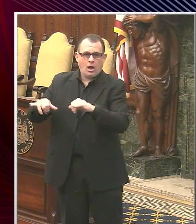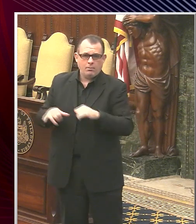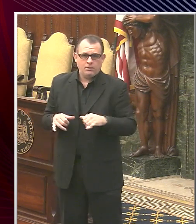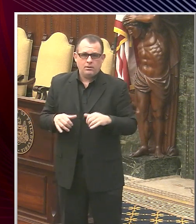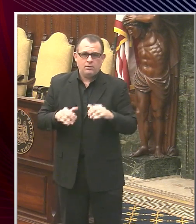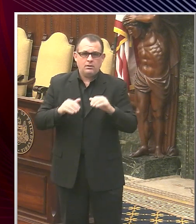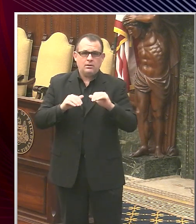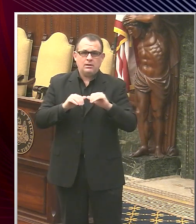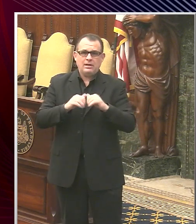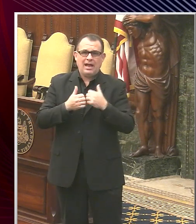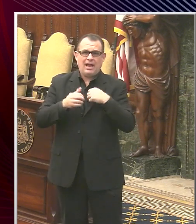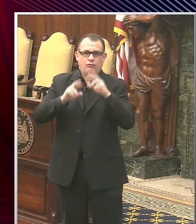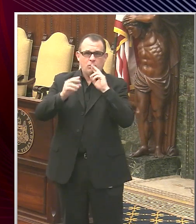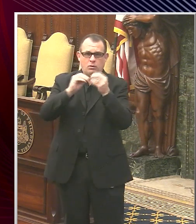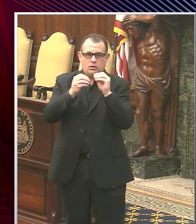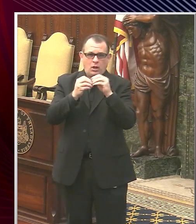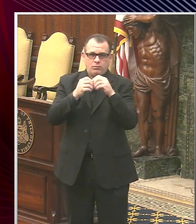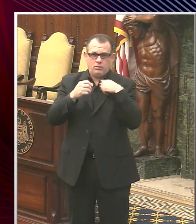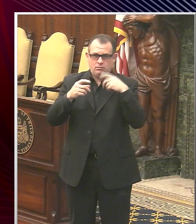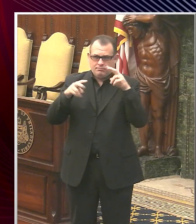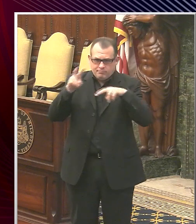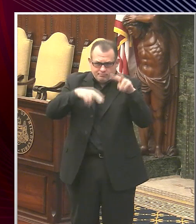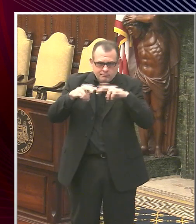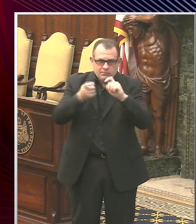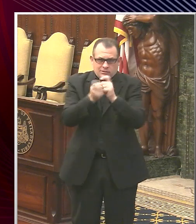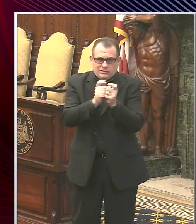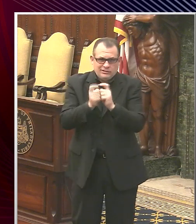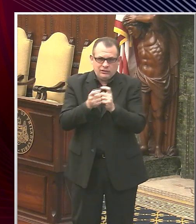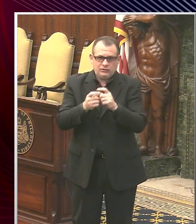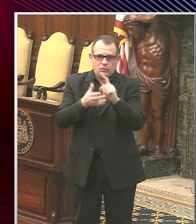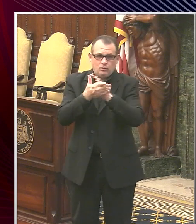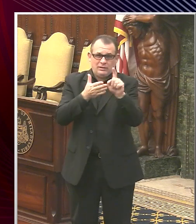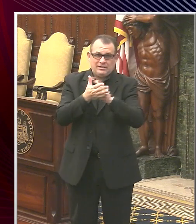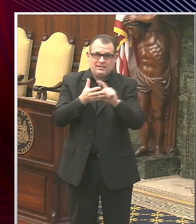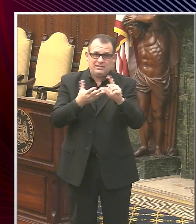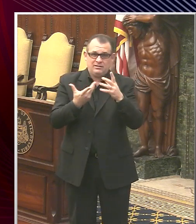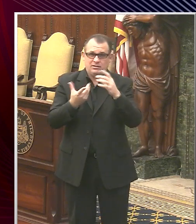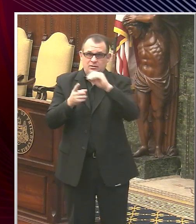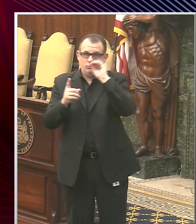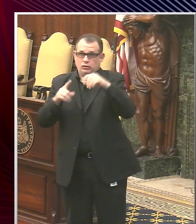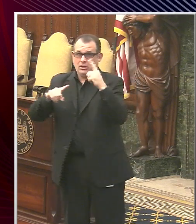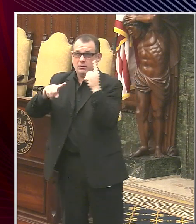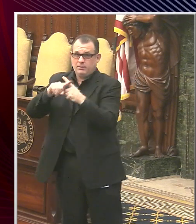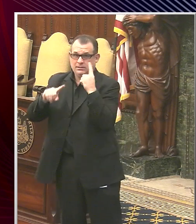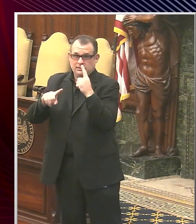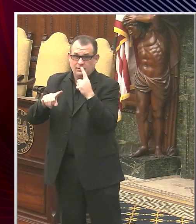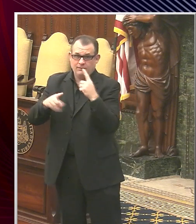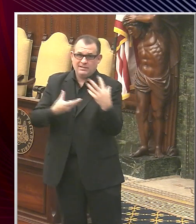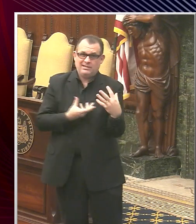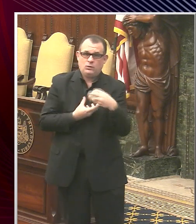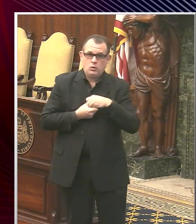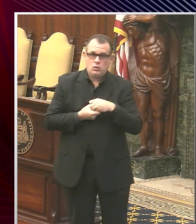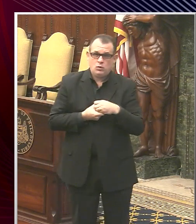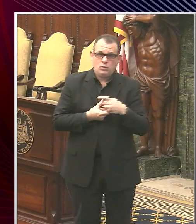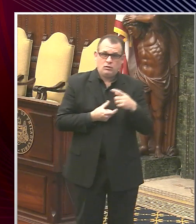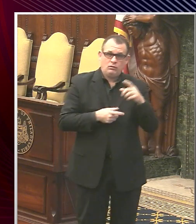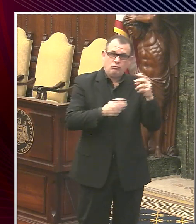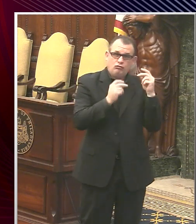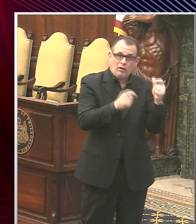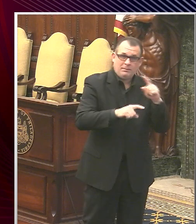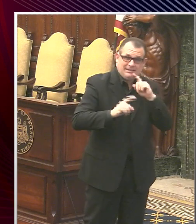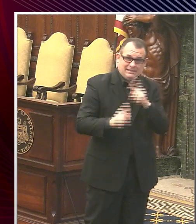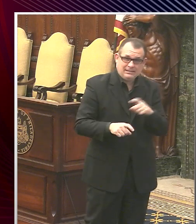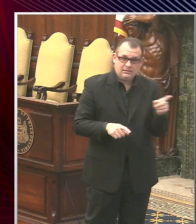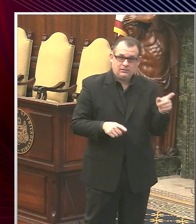numbers a little bit. I'll start reporting our weekly totals and the percent positive, including the rapid antigen tests with the overall confirmed